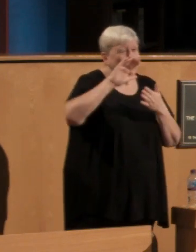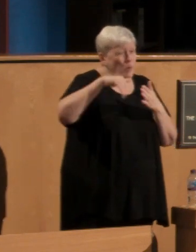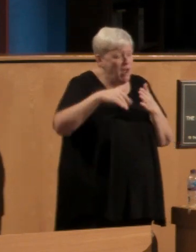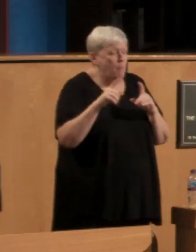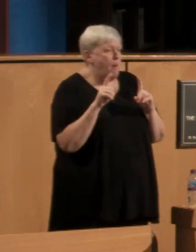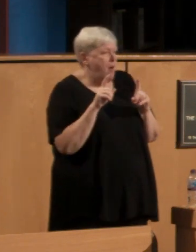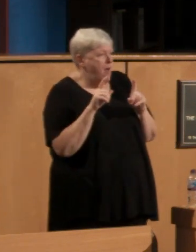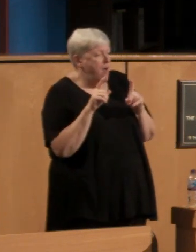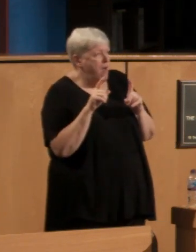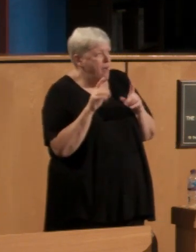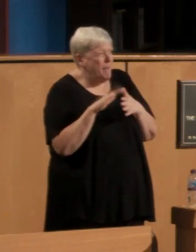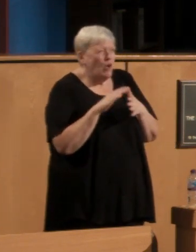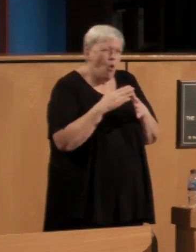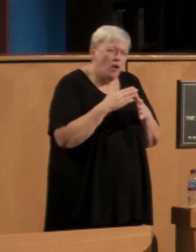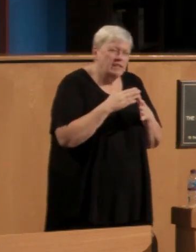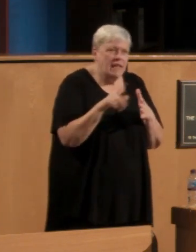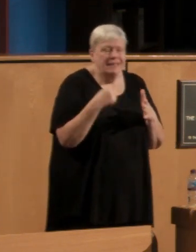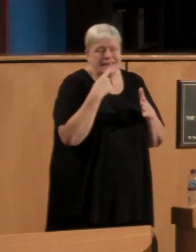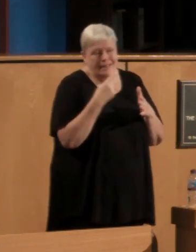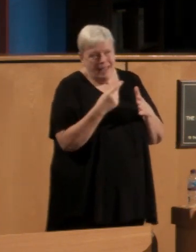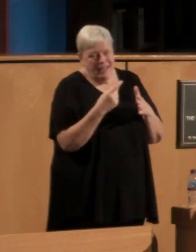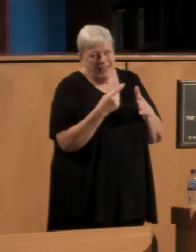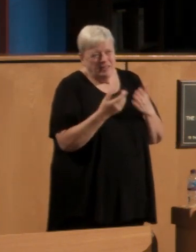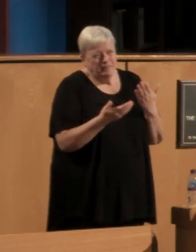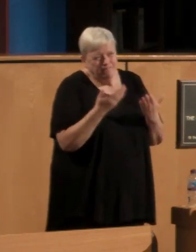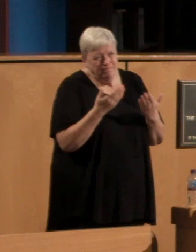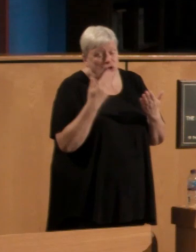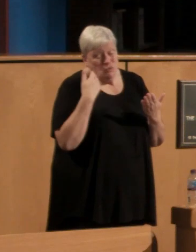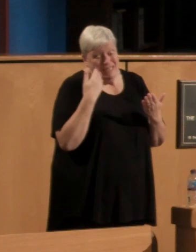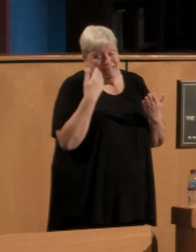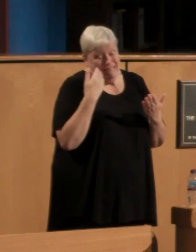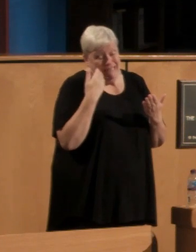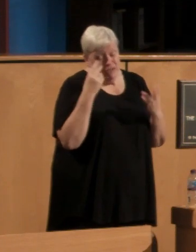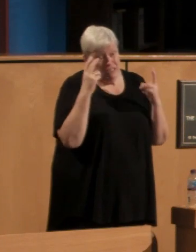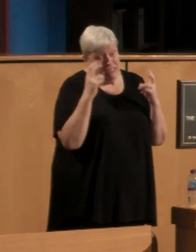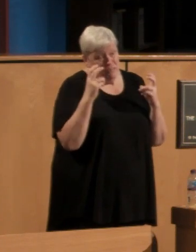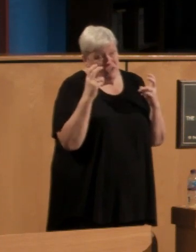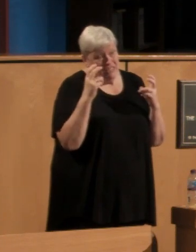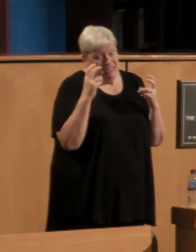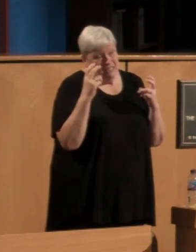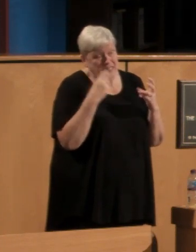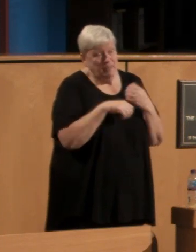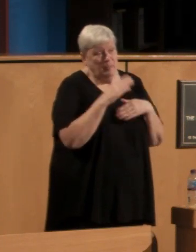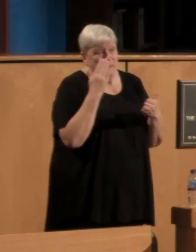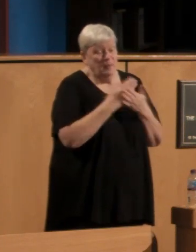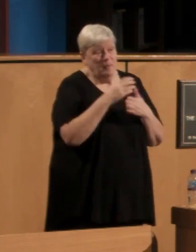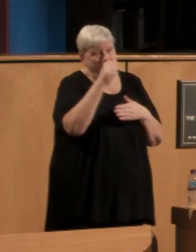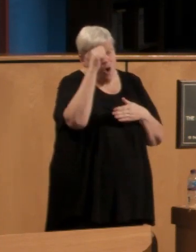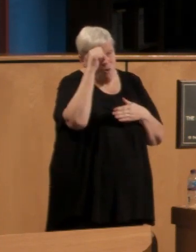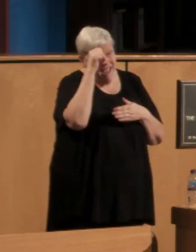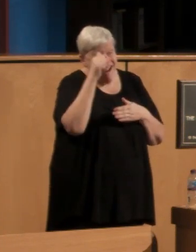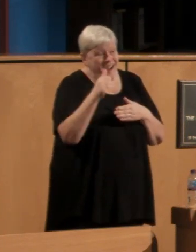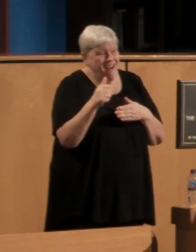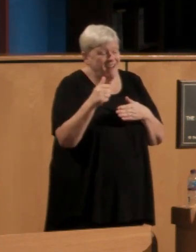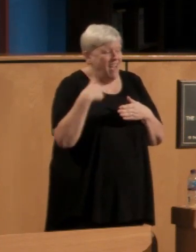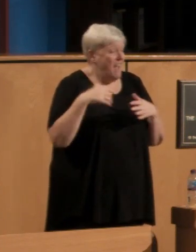because, as I say, it's only comparatively recently that is something that has been conscious for me. And I often